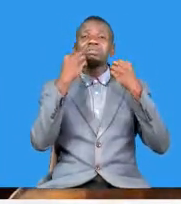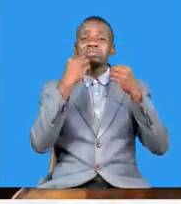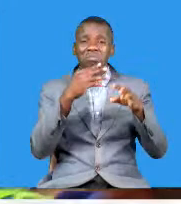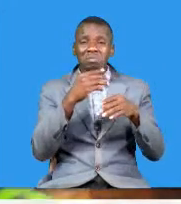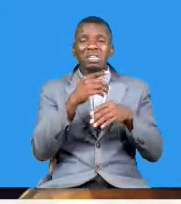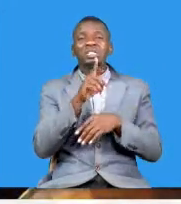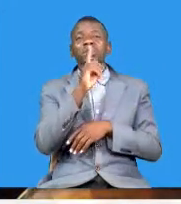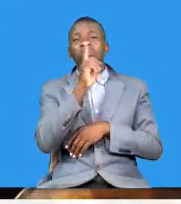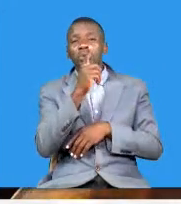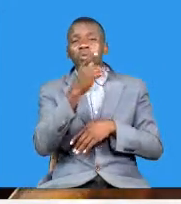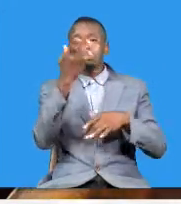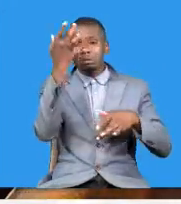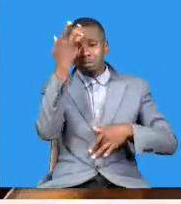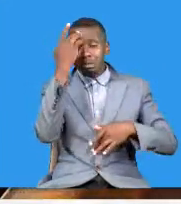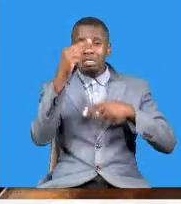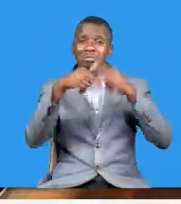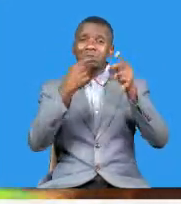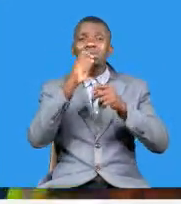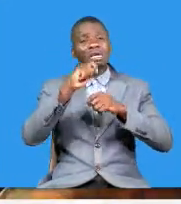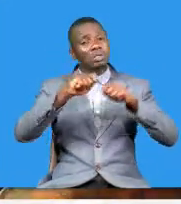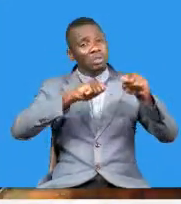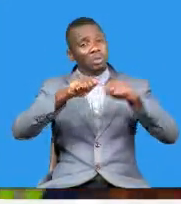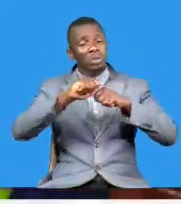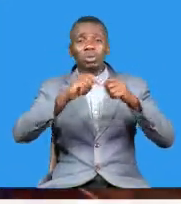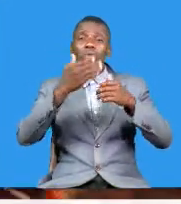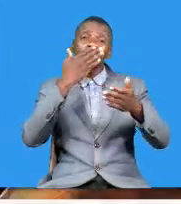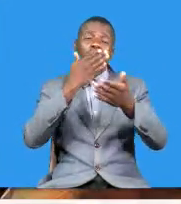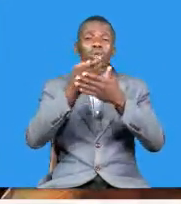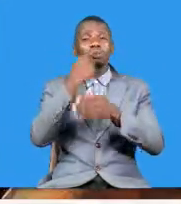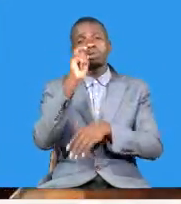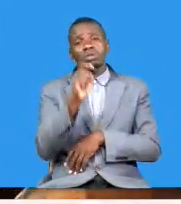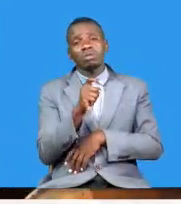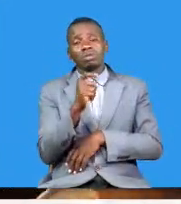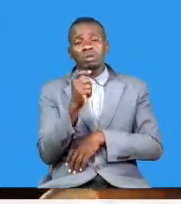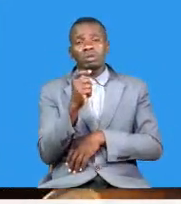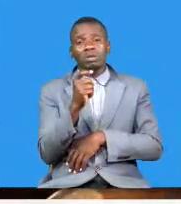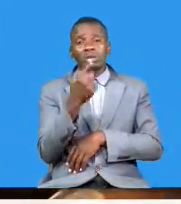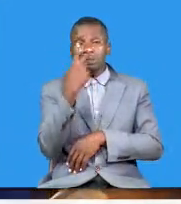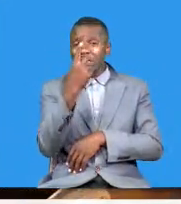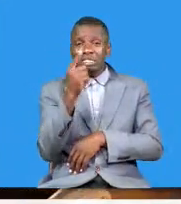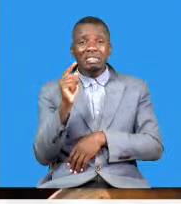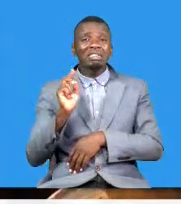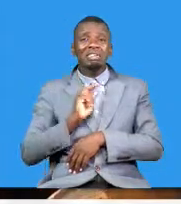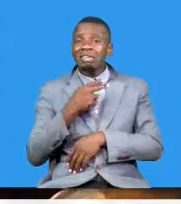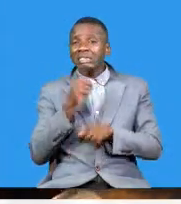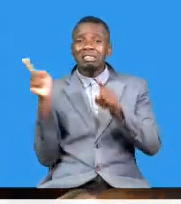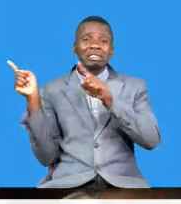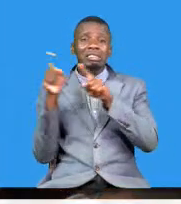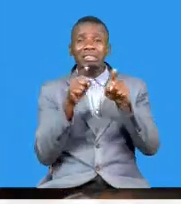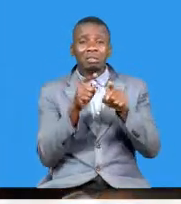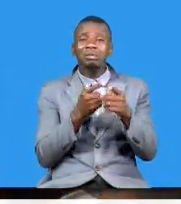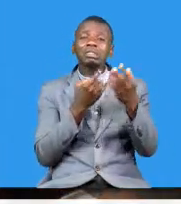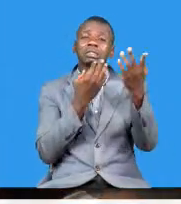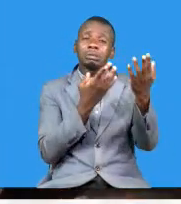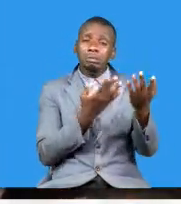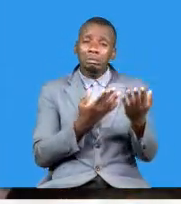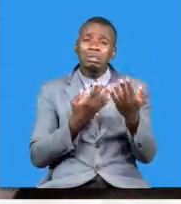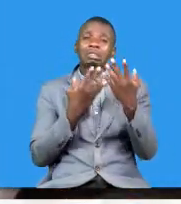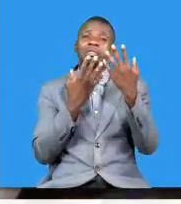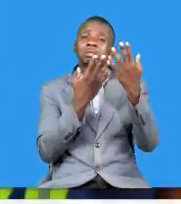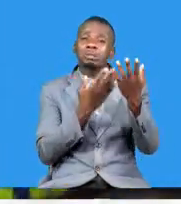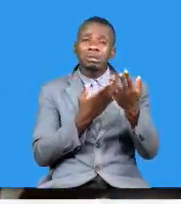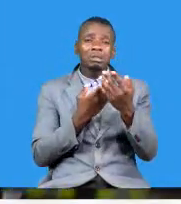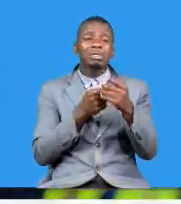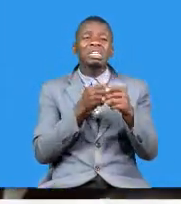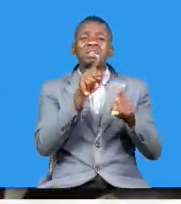handle these things properly. Here when we come, we spend a lot of times. At the end of the day, they fail to work and